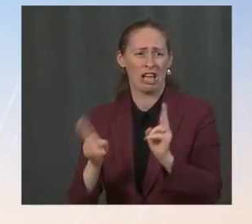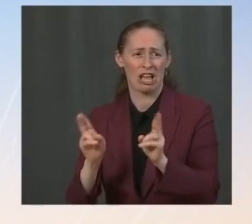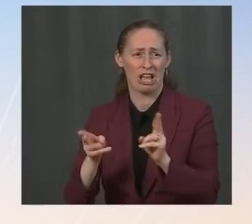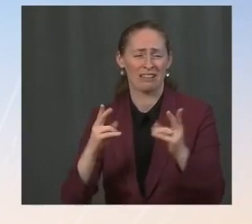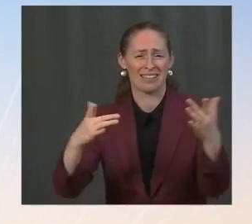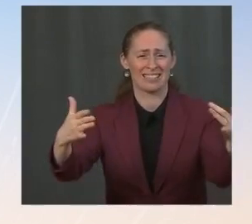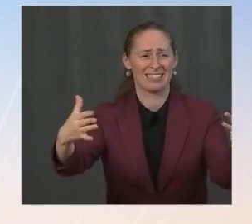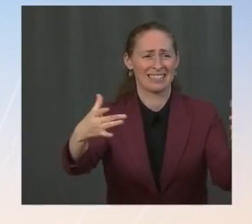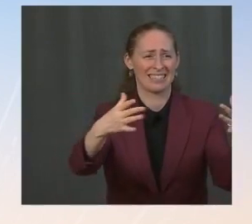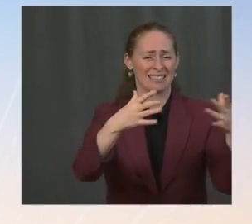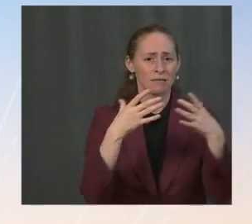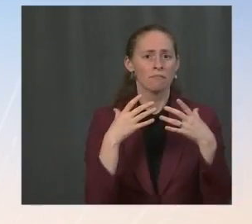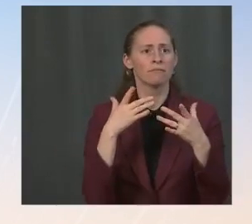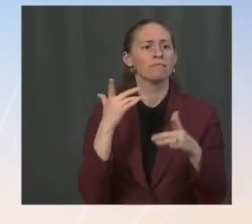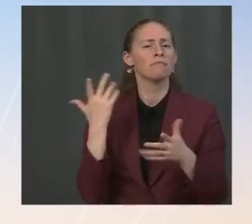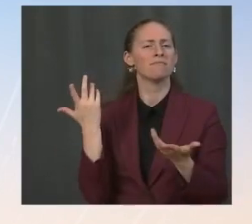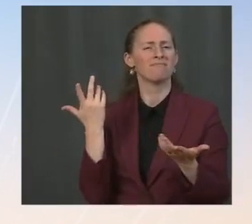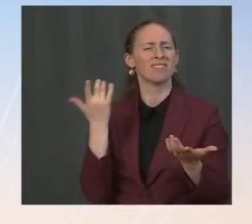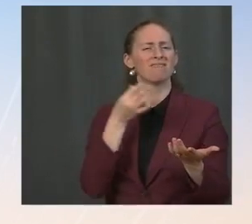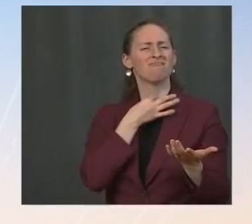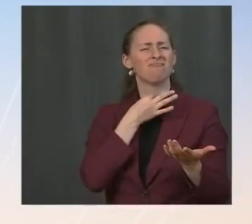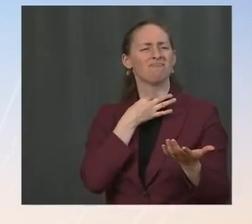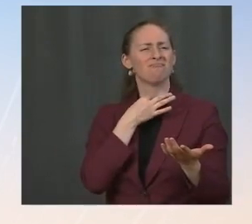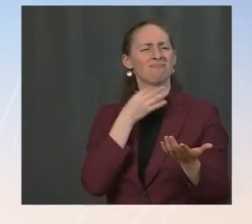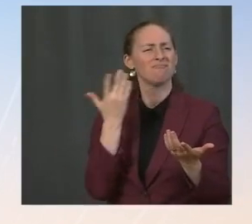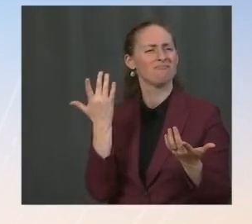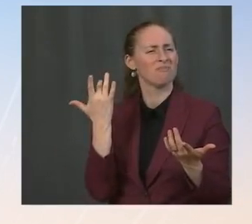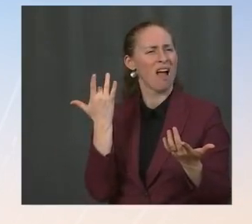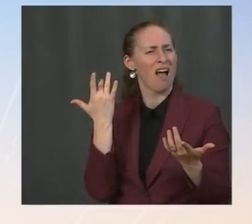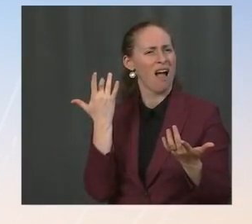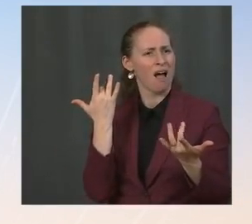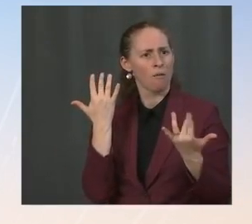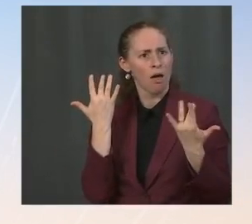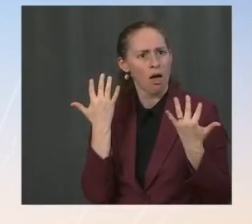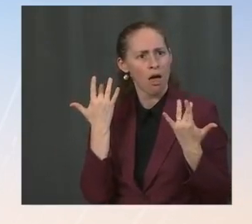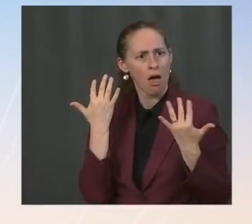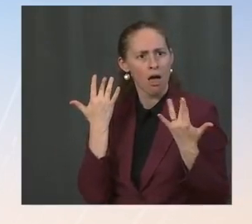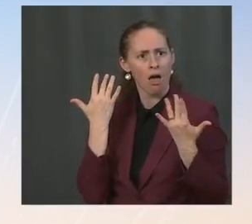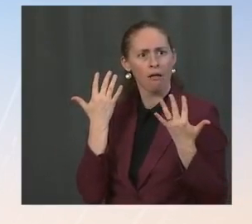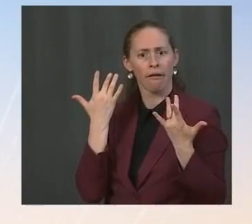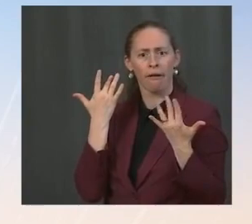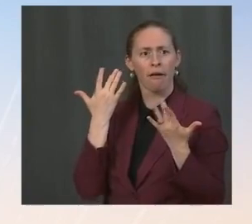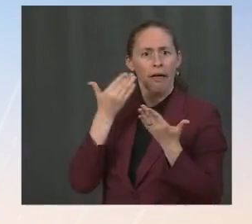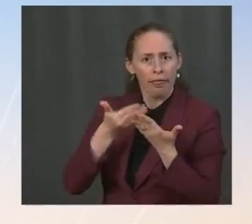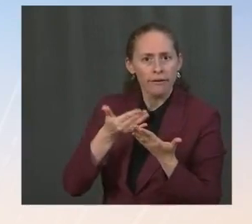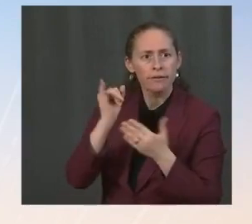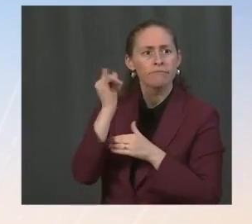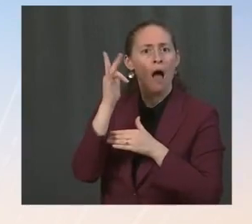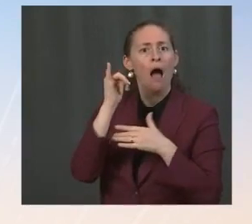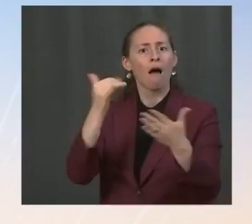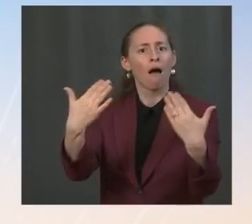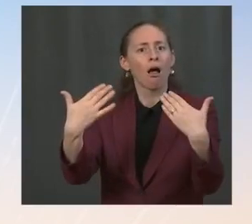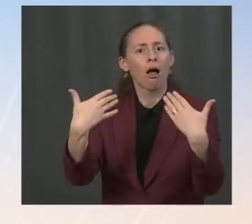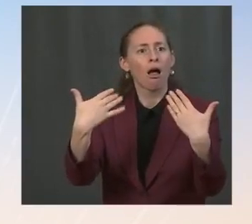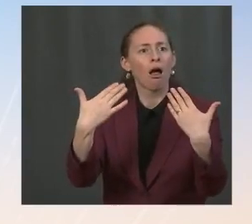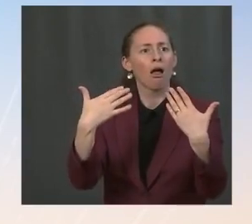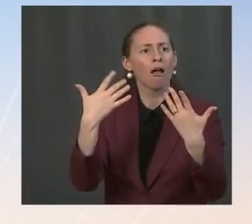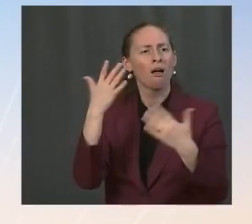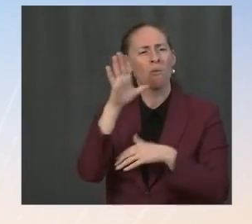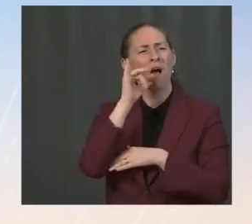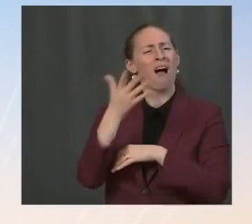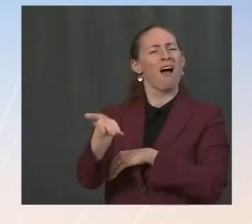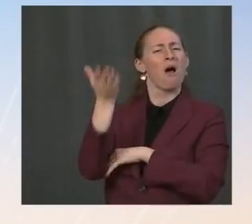decision in late July to not do more rapid early evacuations on military aircraft? Well, first I would say